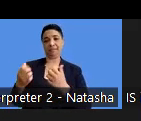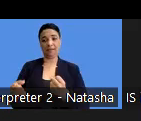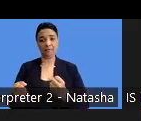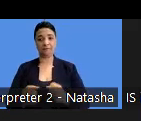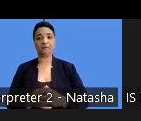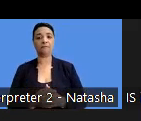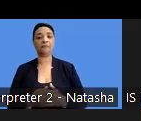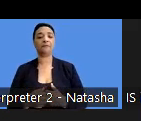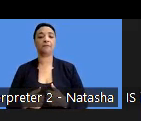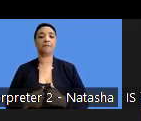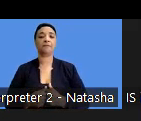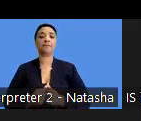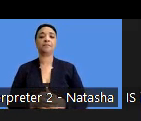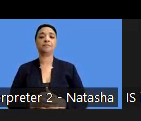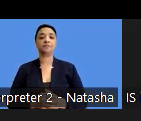with